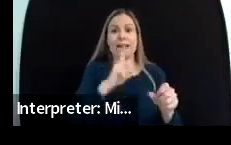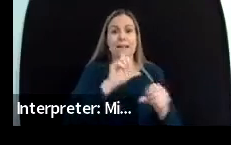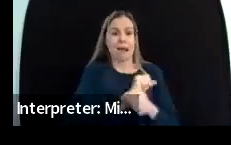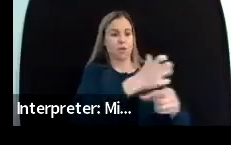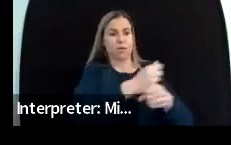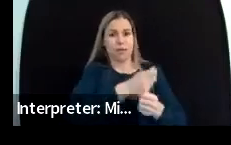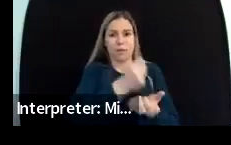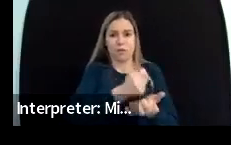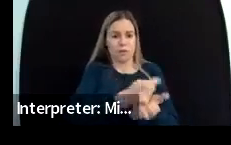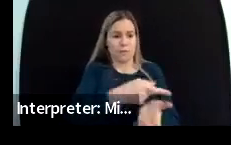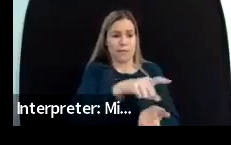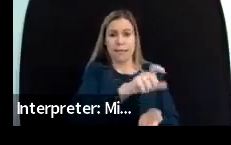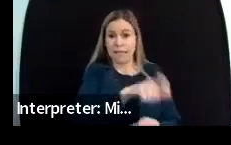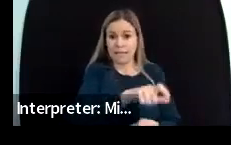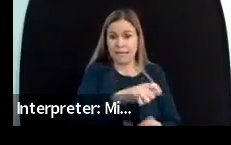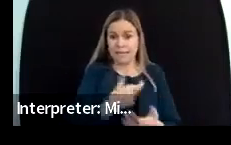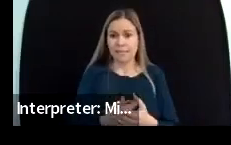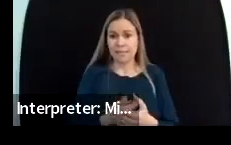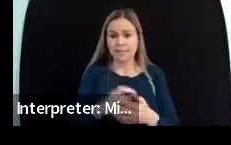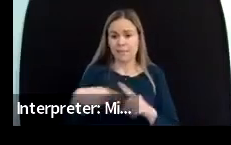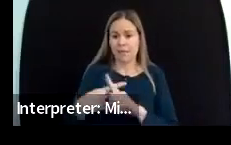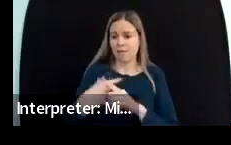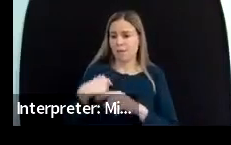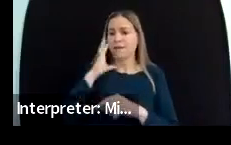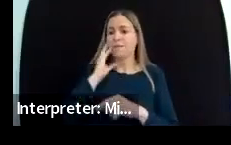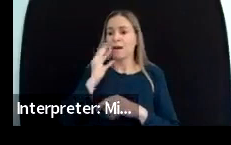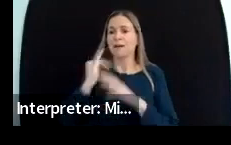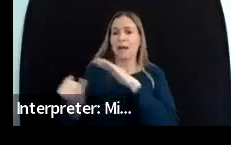well as you know, being in isolation.